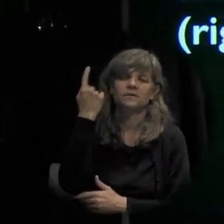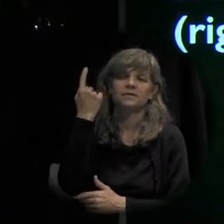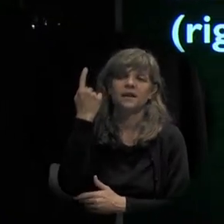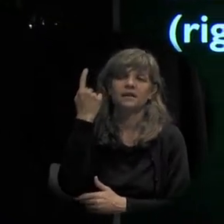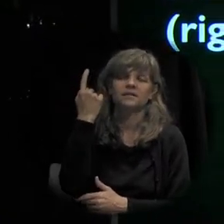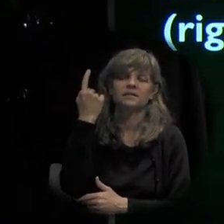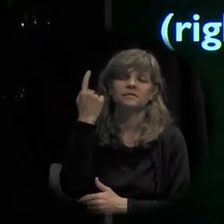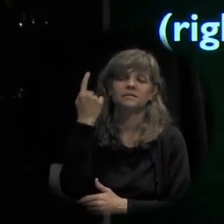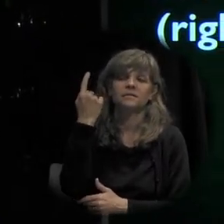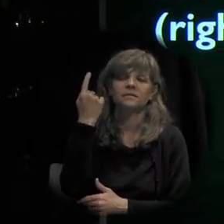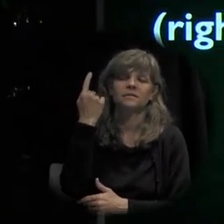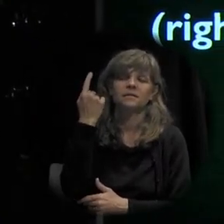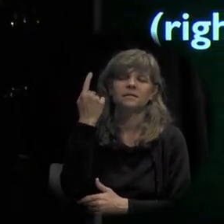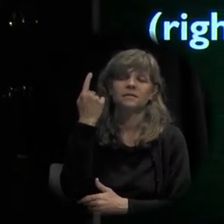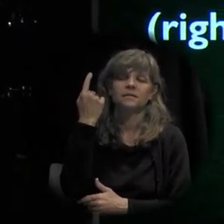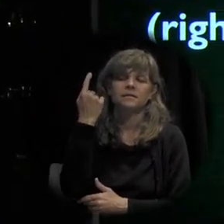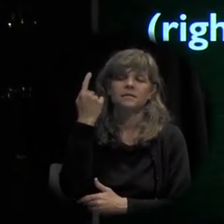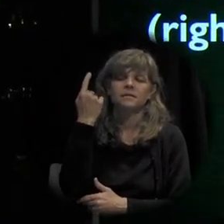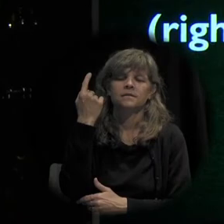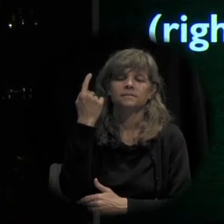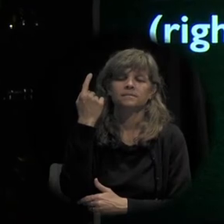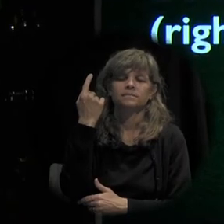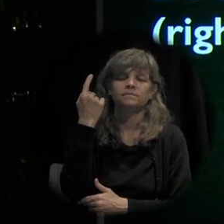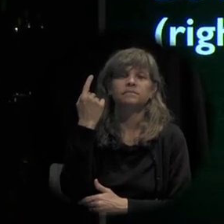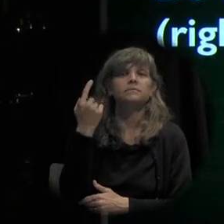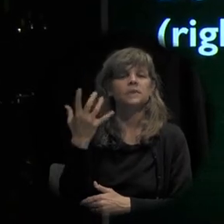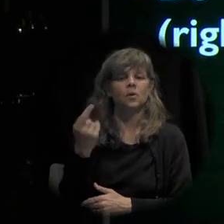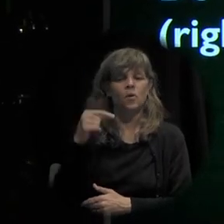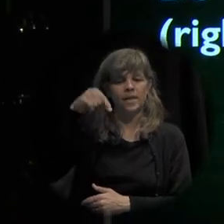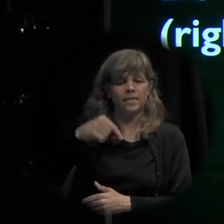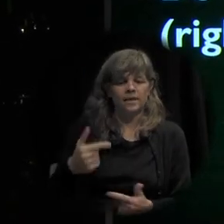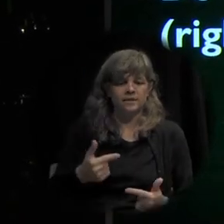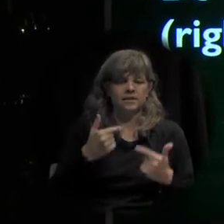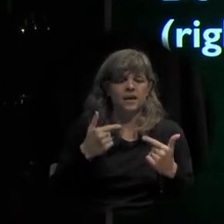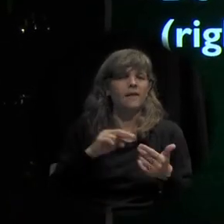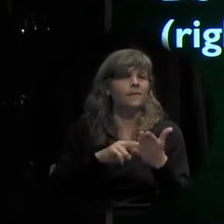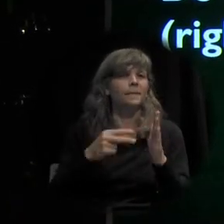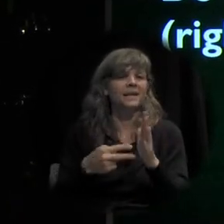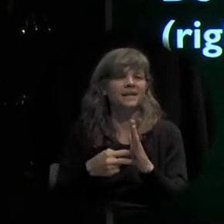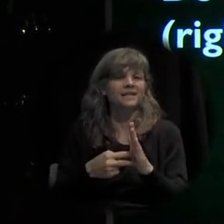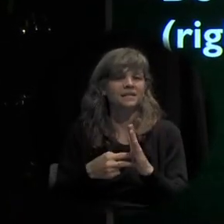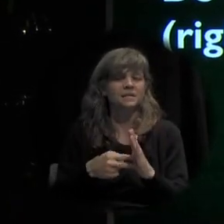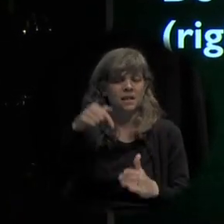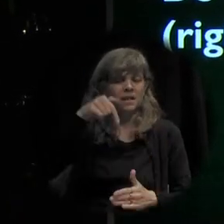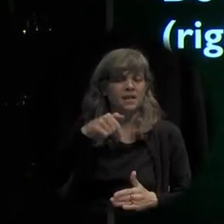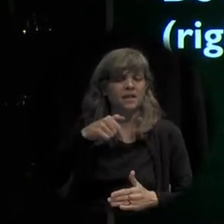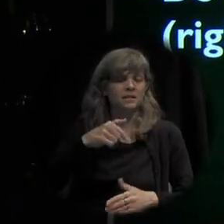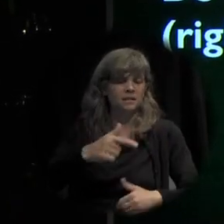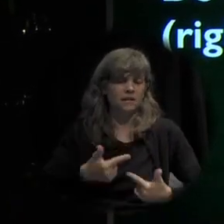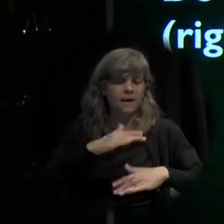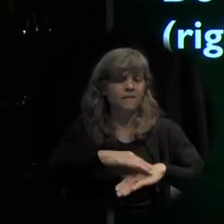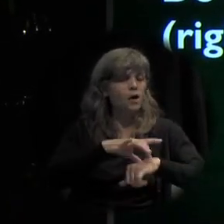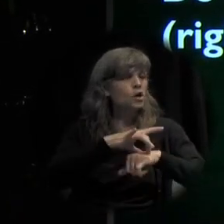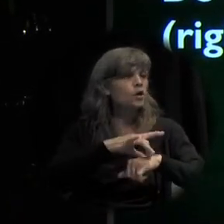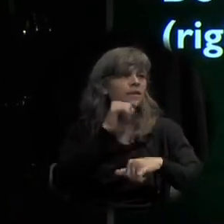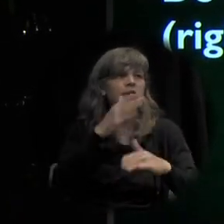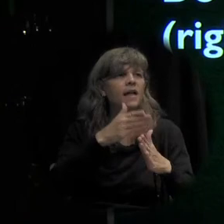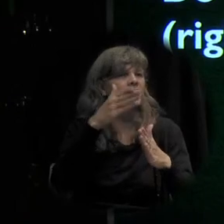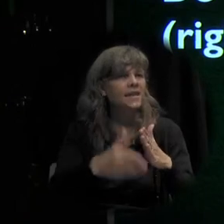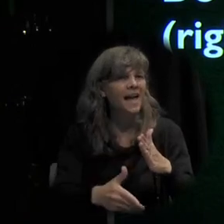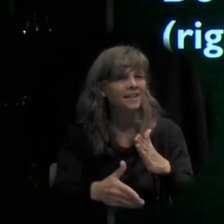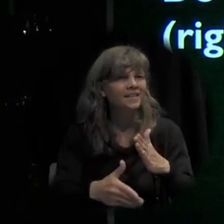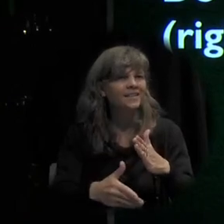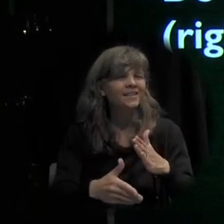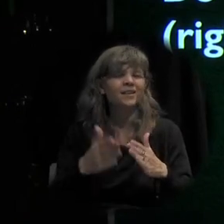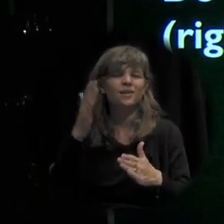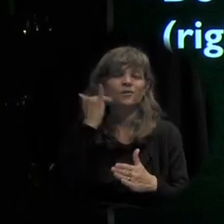the realities of what this life is all about, and that this is not all there is? That thriving is life